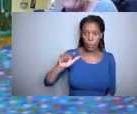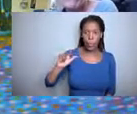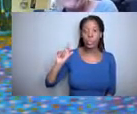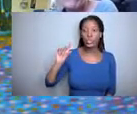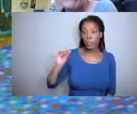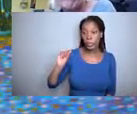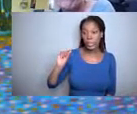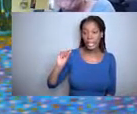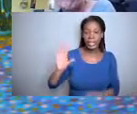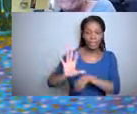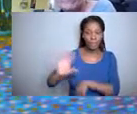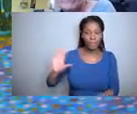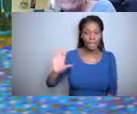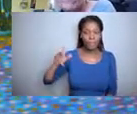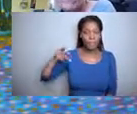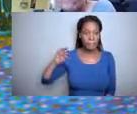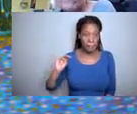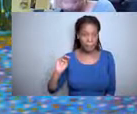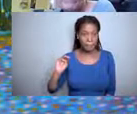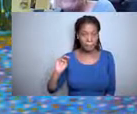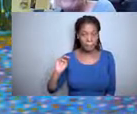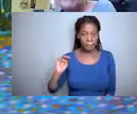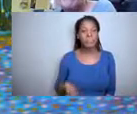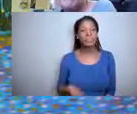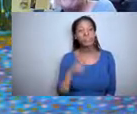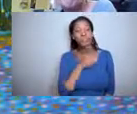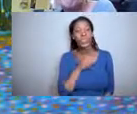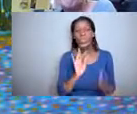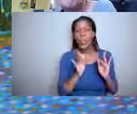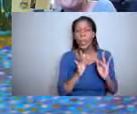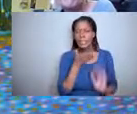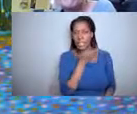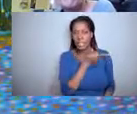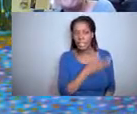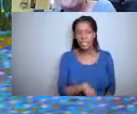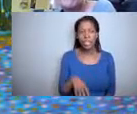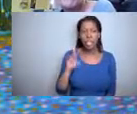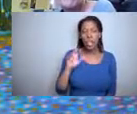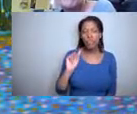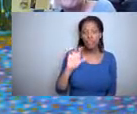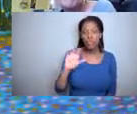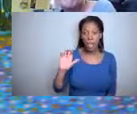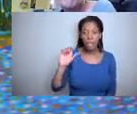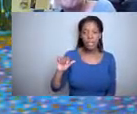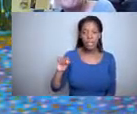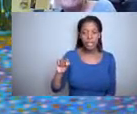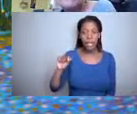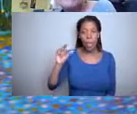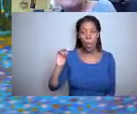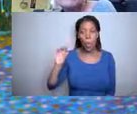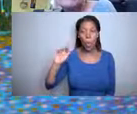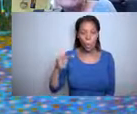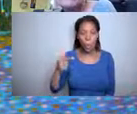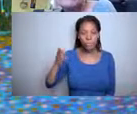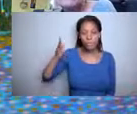that's the website address to the portal rack.org apply um i would say additional tips would